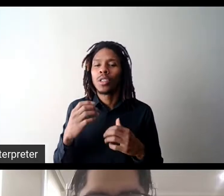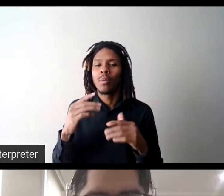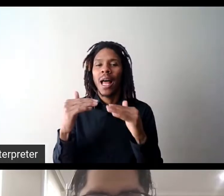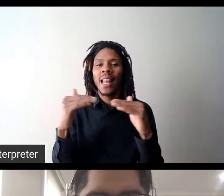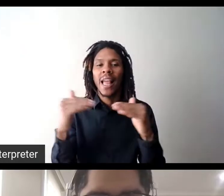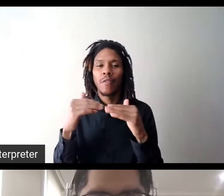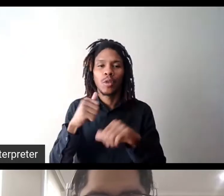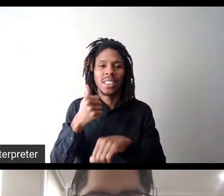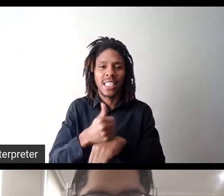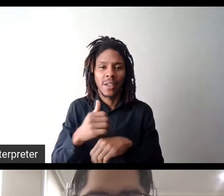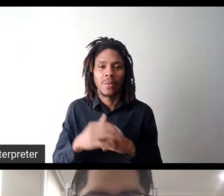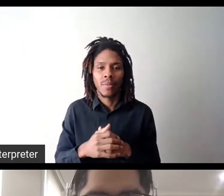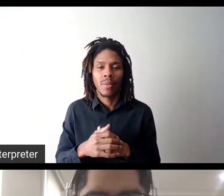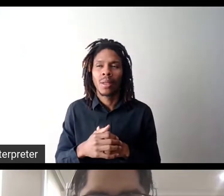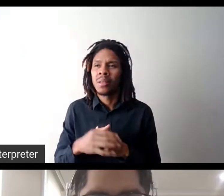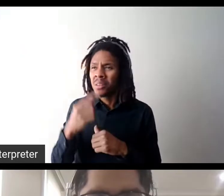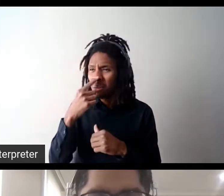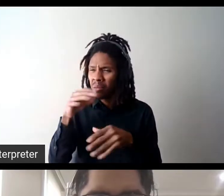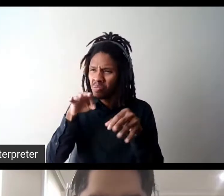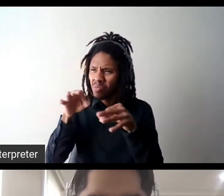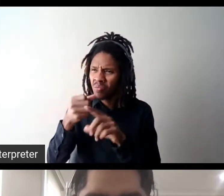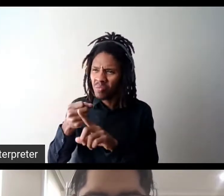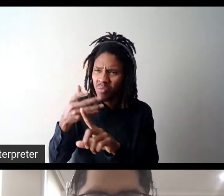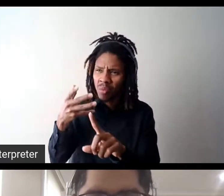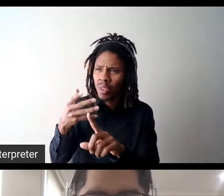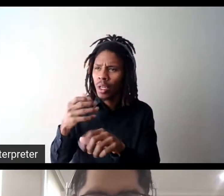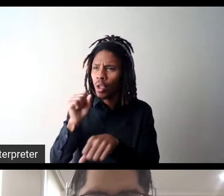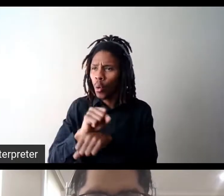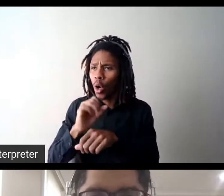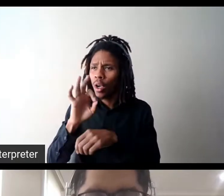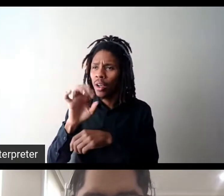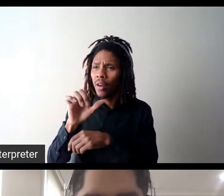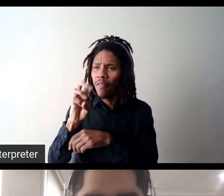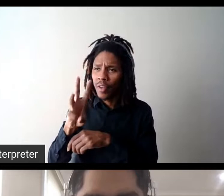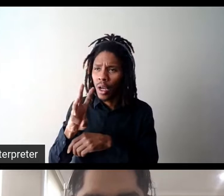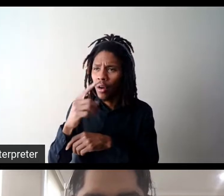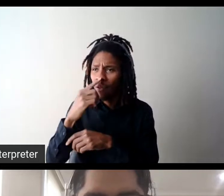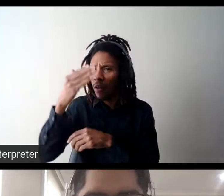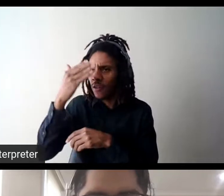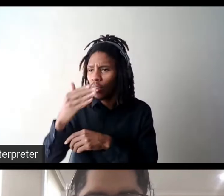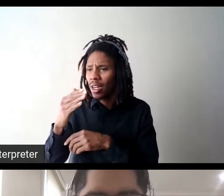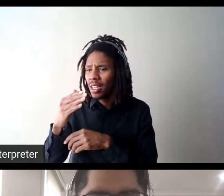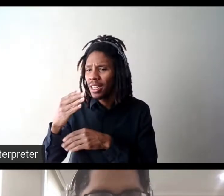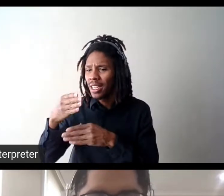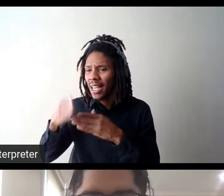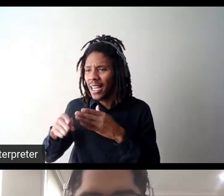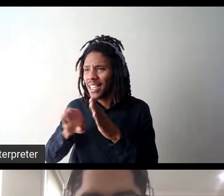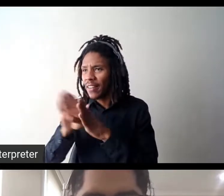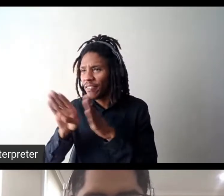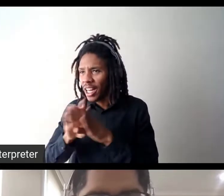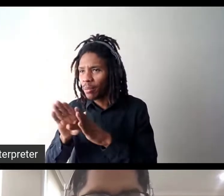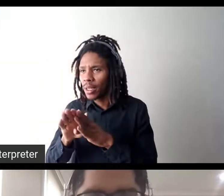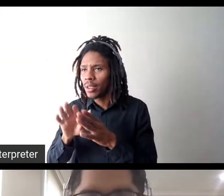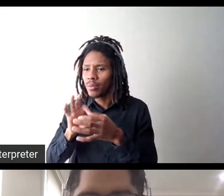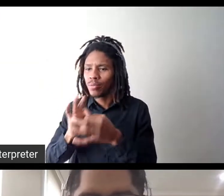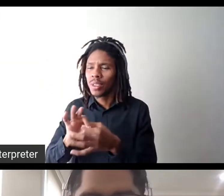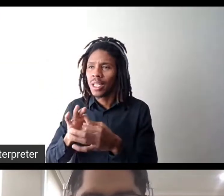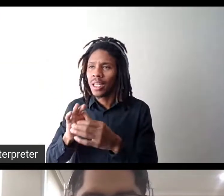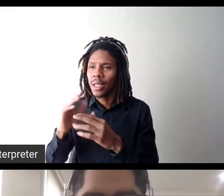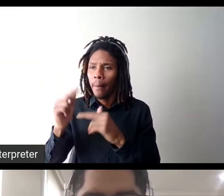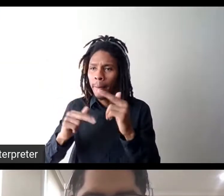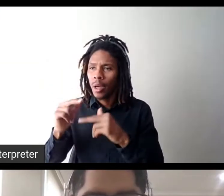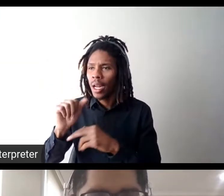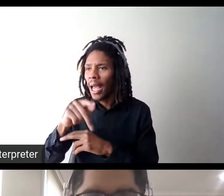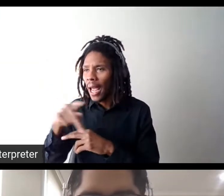So talk us a little bit about the workflows that go for front-end devs when it comes to building an app. What do they have to work